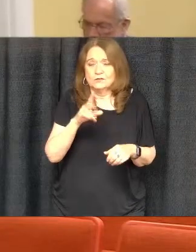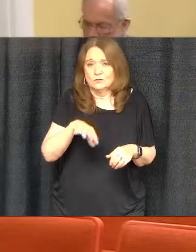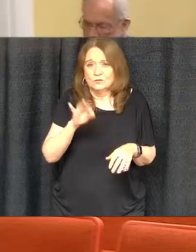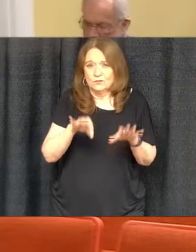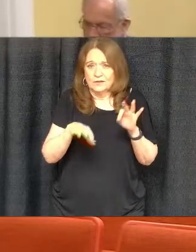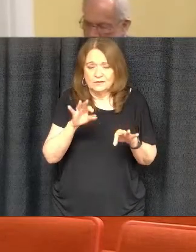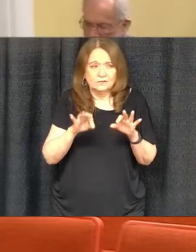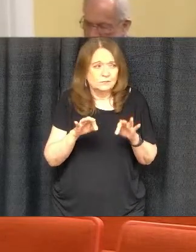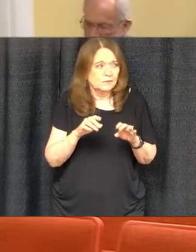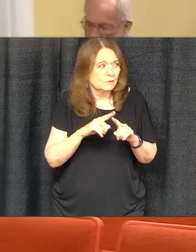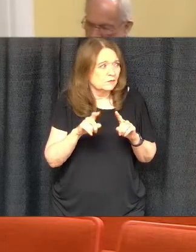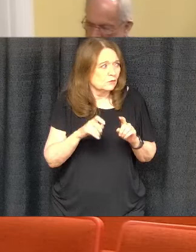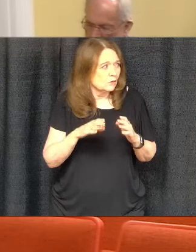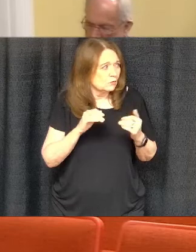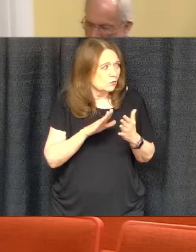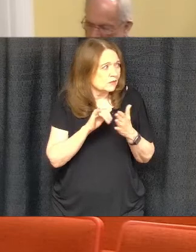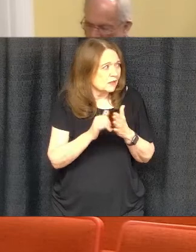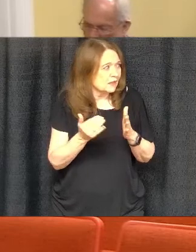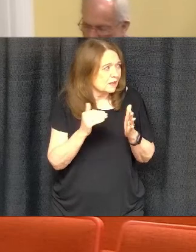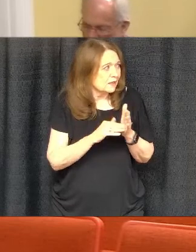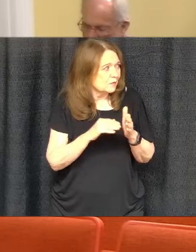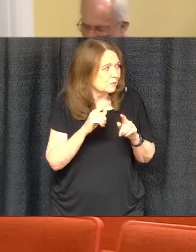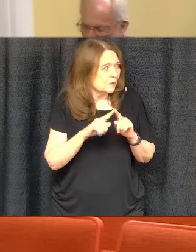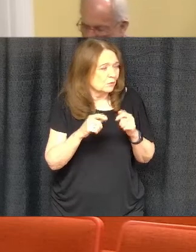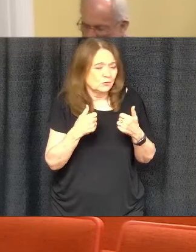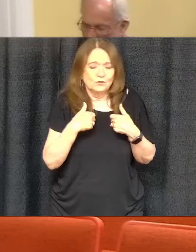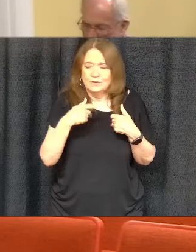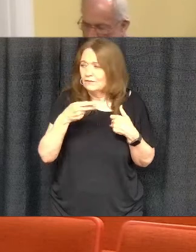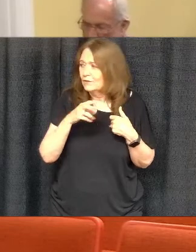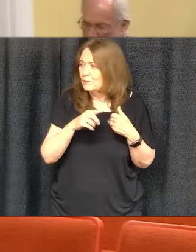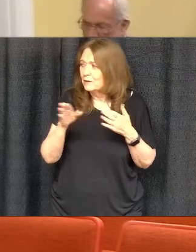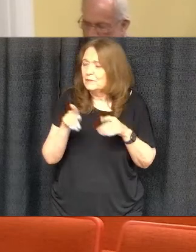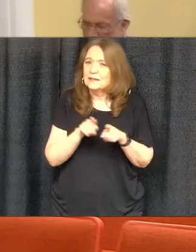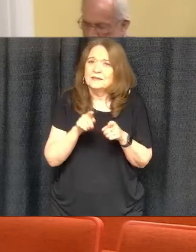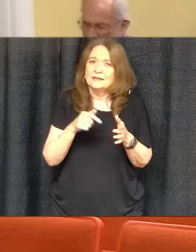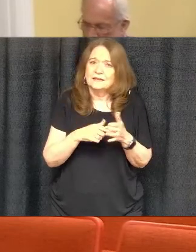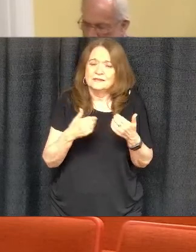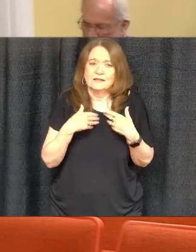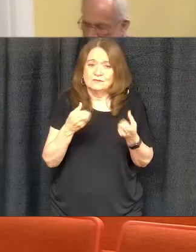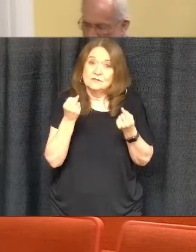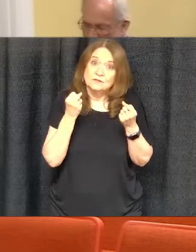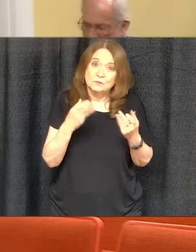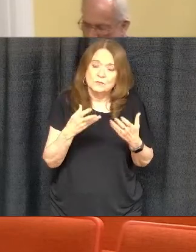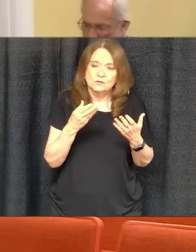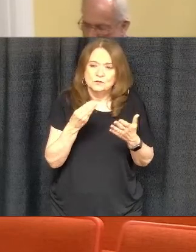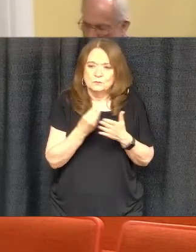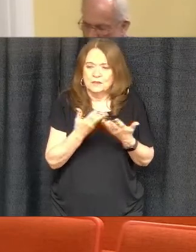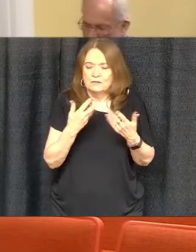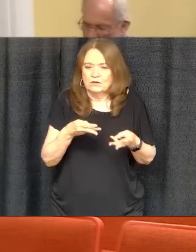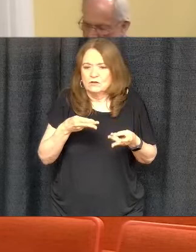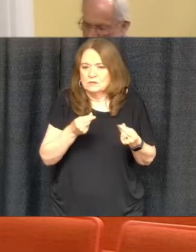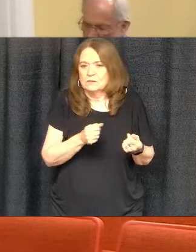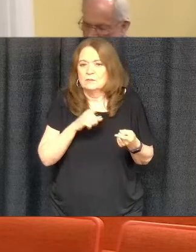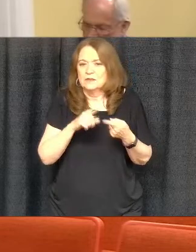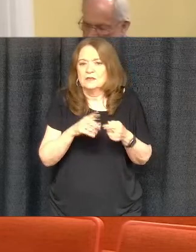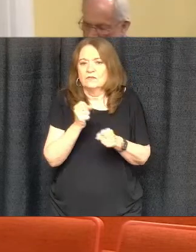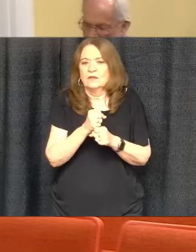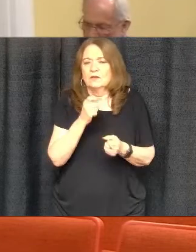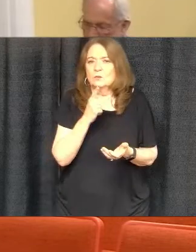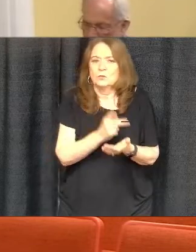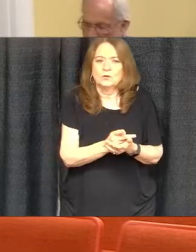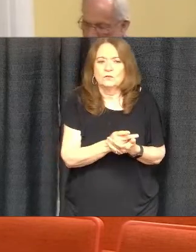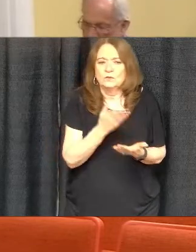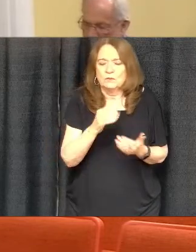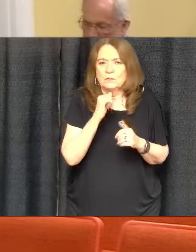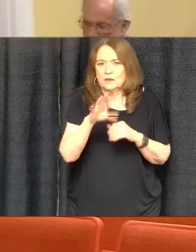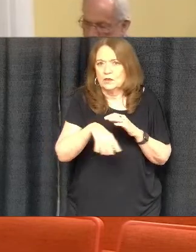again. When you have a PUD plan like this, they've already put so many dollars in, but until they get approval, they're probably not gonna go out and